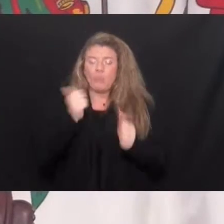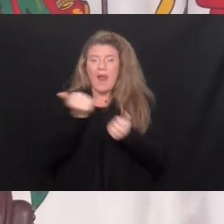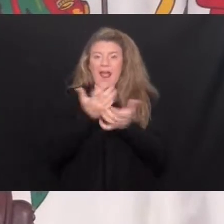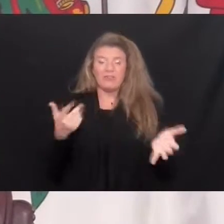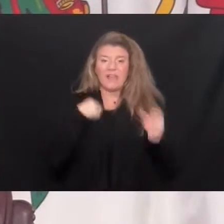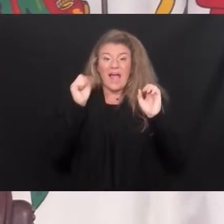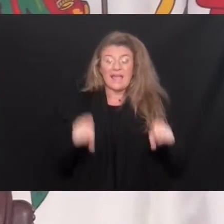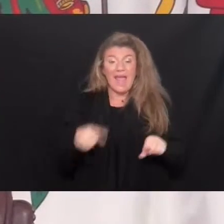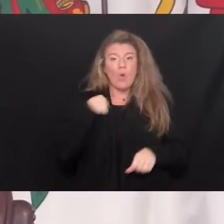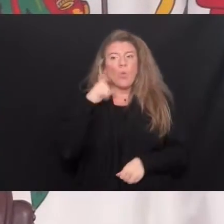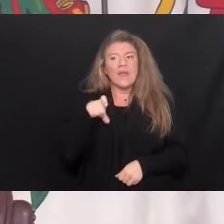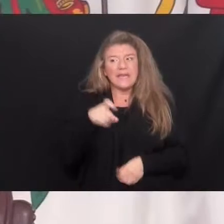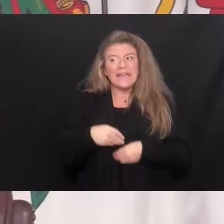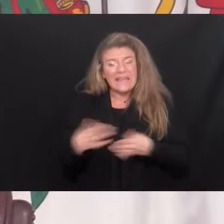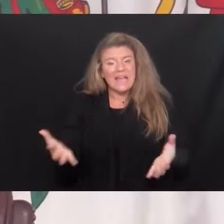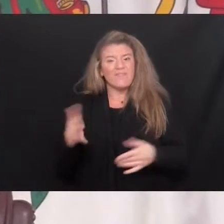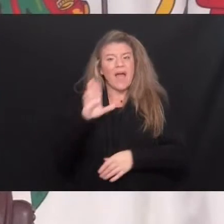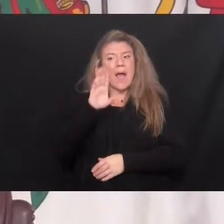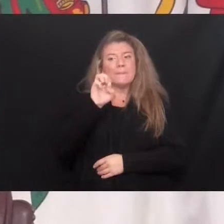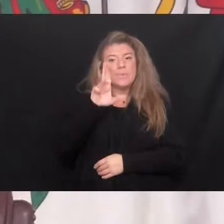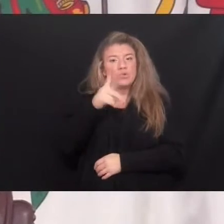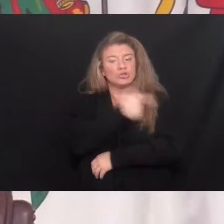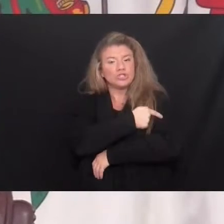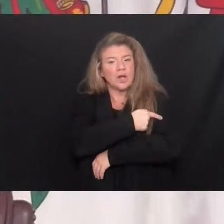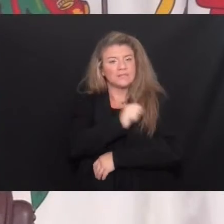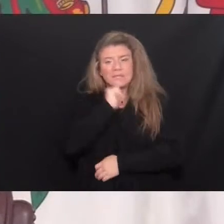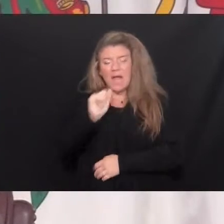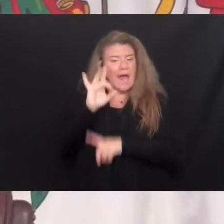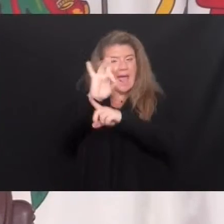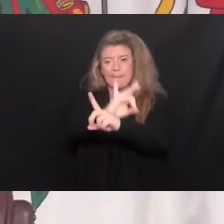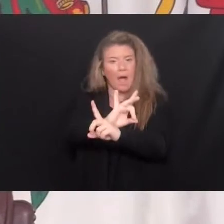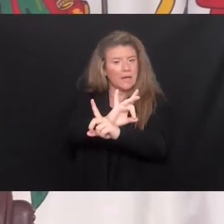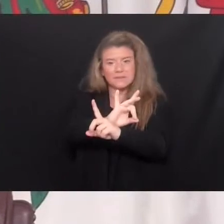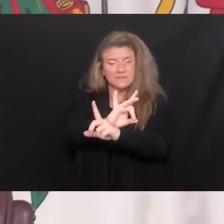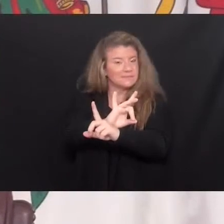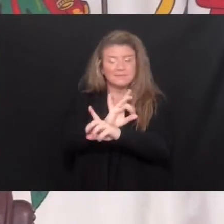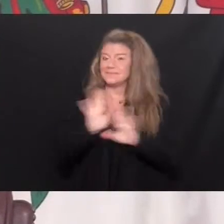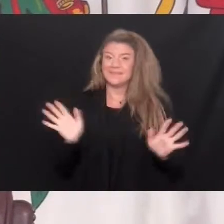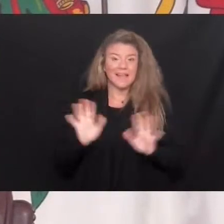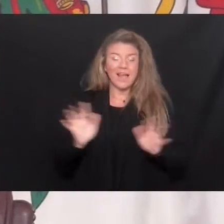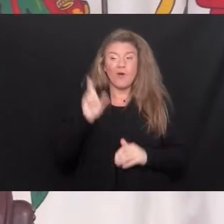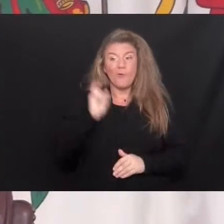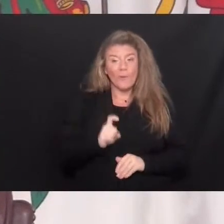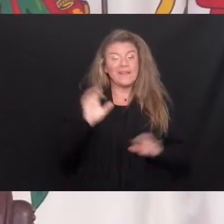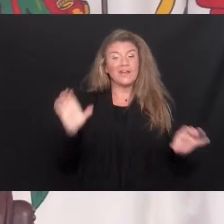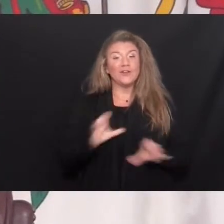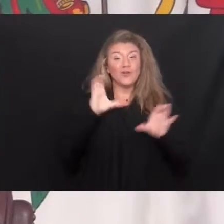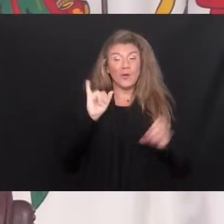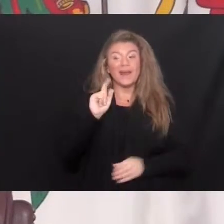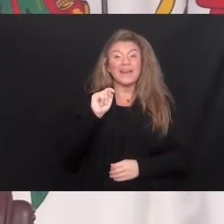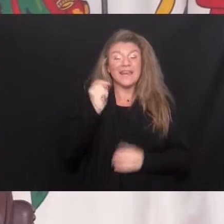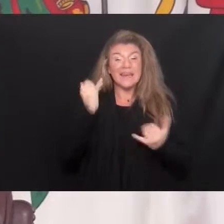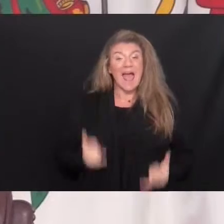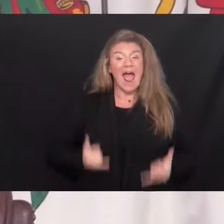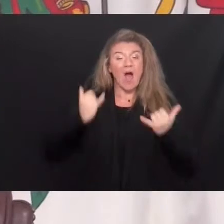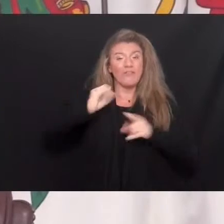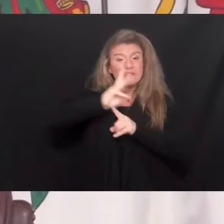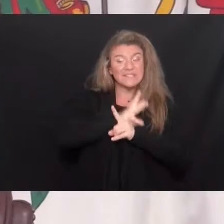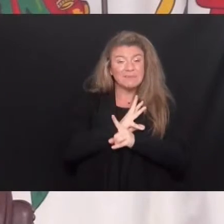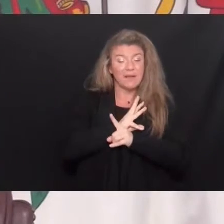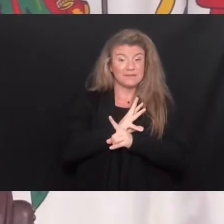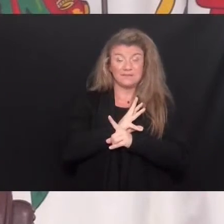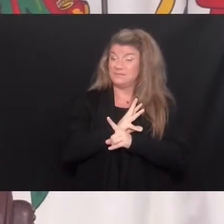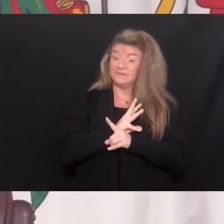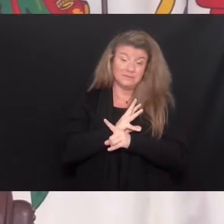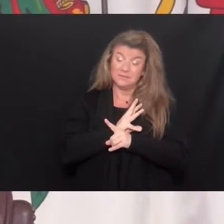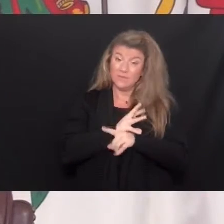booster shots that are not 8 months out, but we need to be giving people booster shots that are 6 or